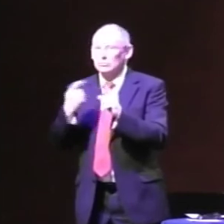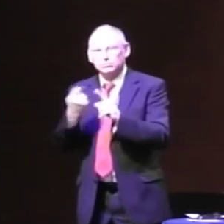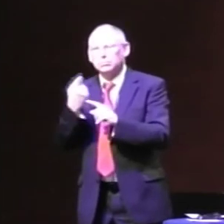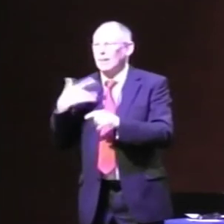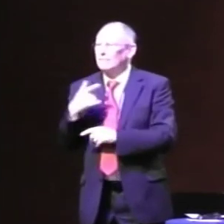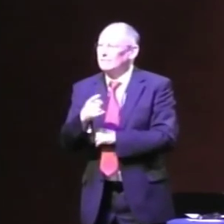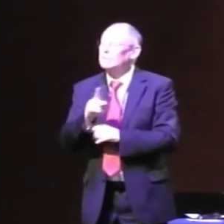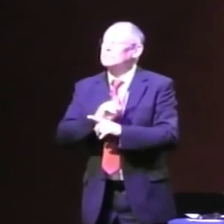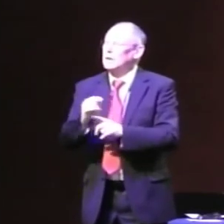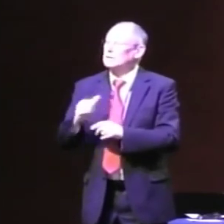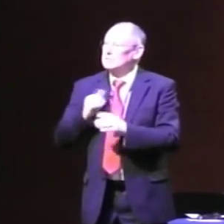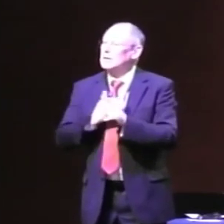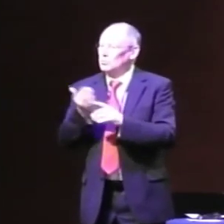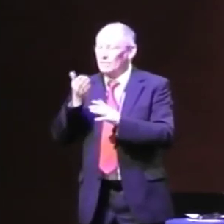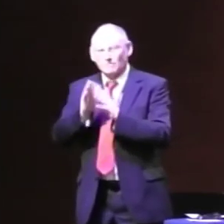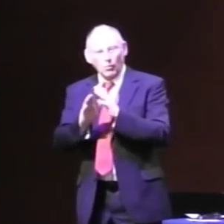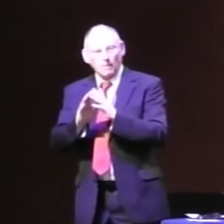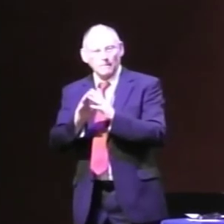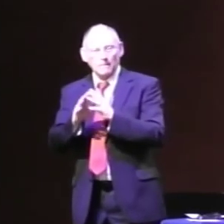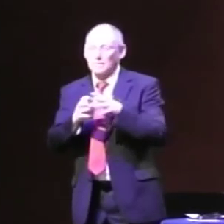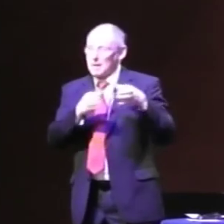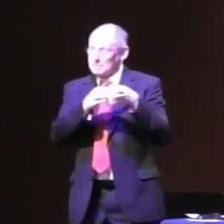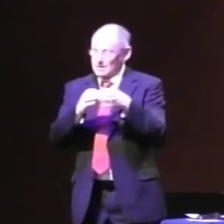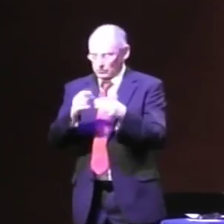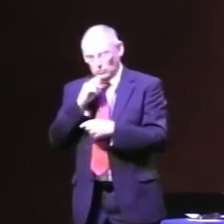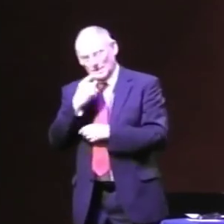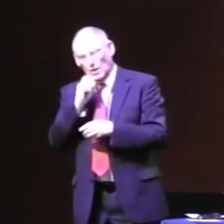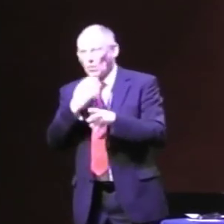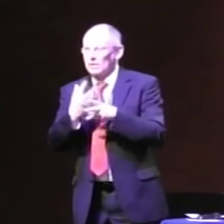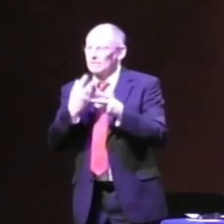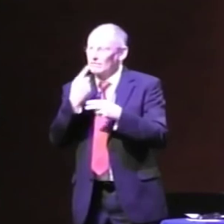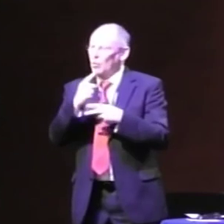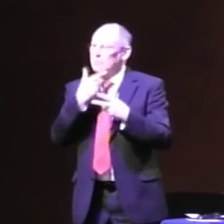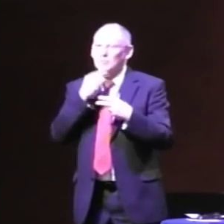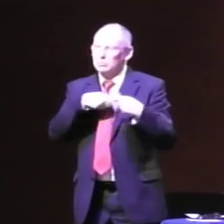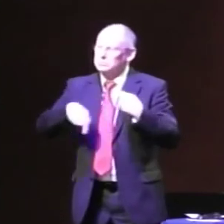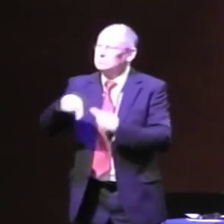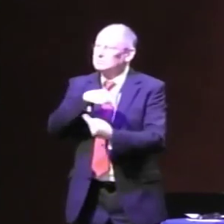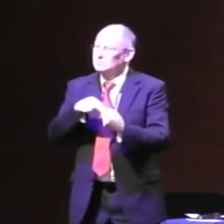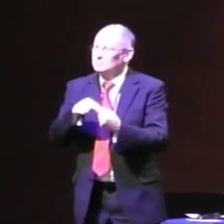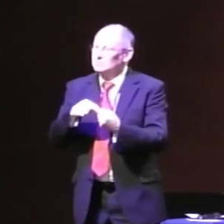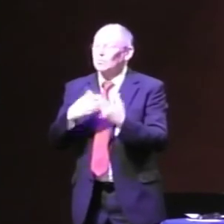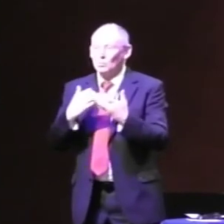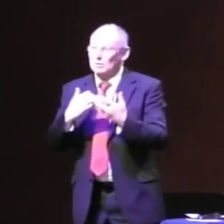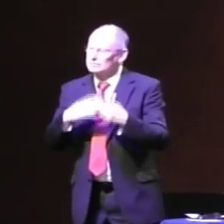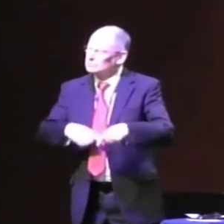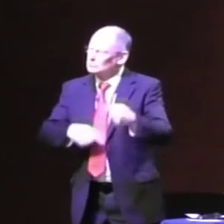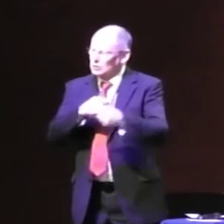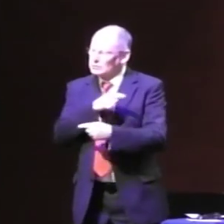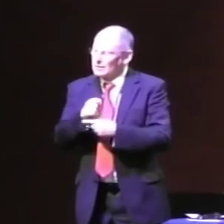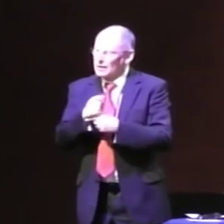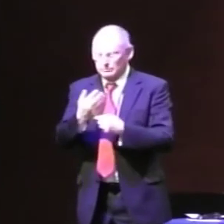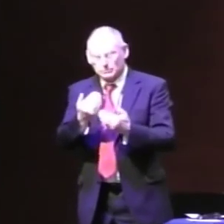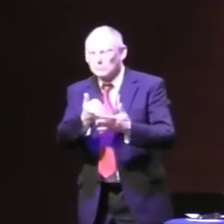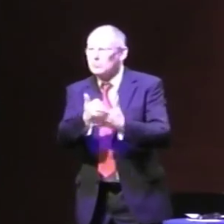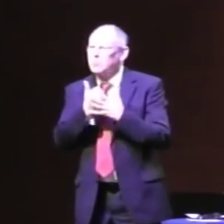we expect more of the parties we could claim to be working for the people of Scotland. So we must challenge them on the level of support for